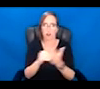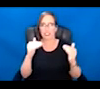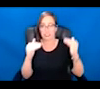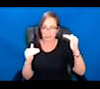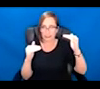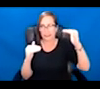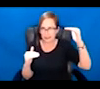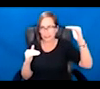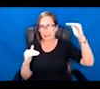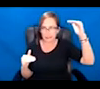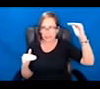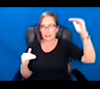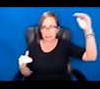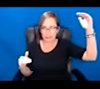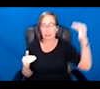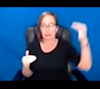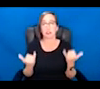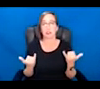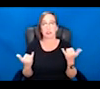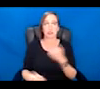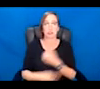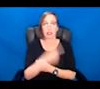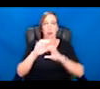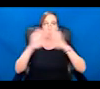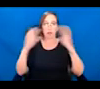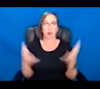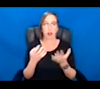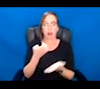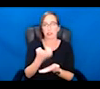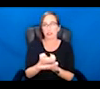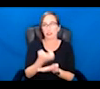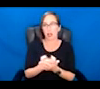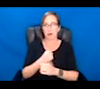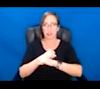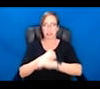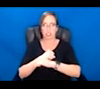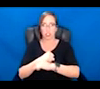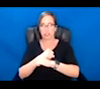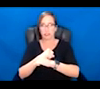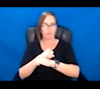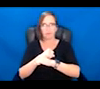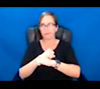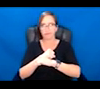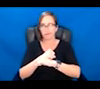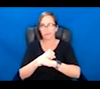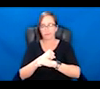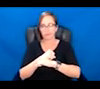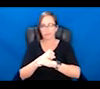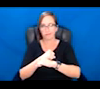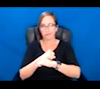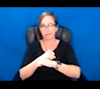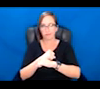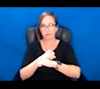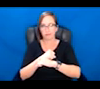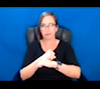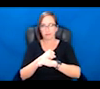come to today where our overall economic security has resulted in insecurity has resulted in